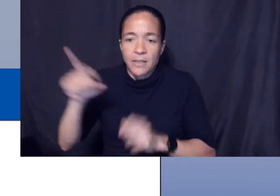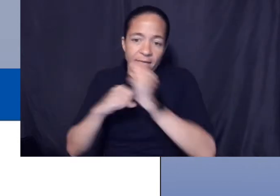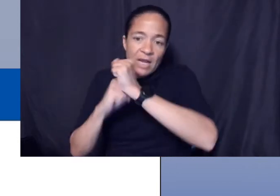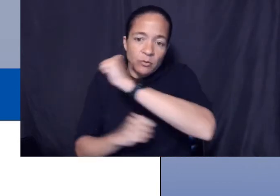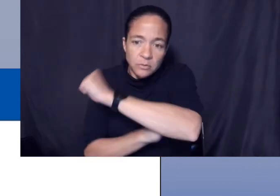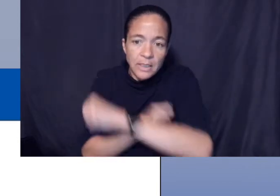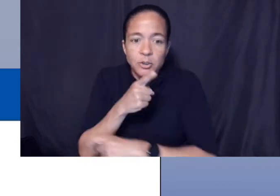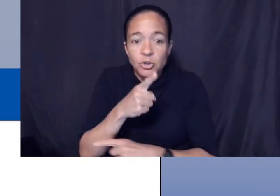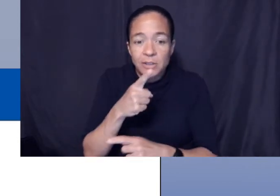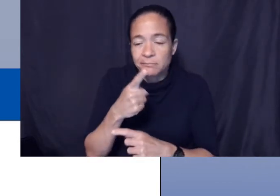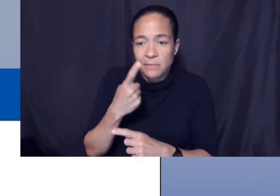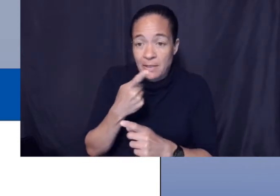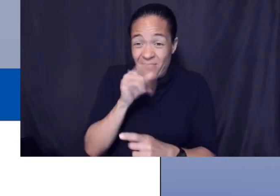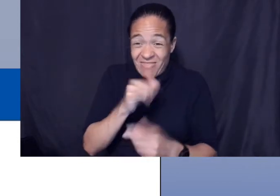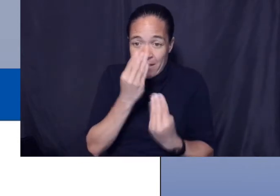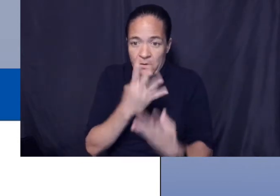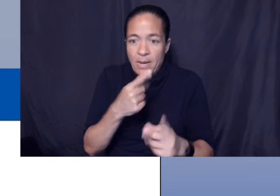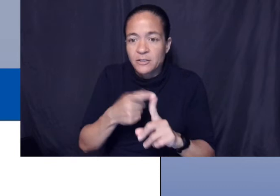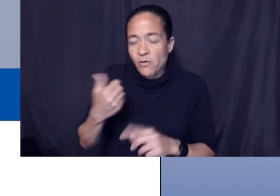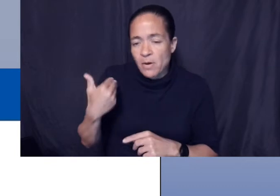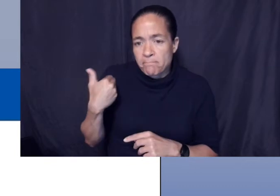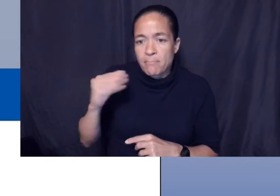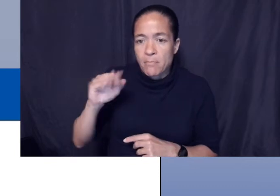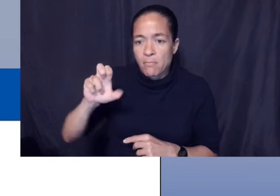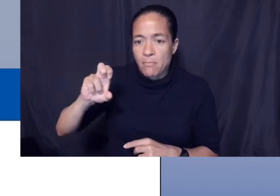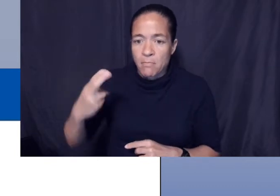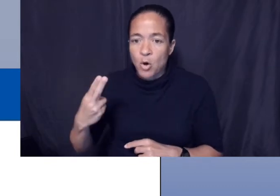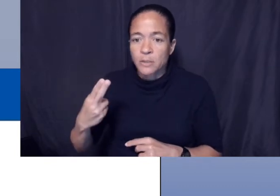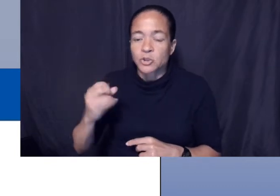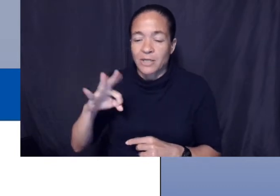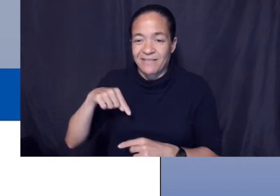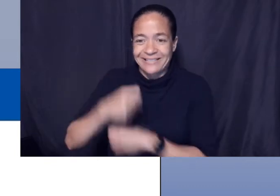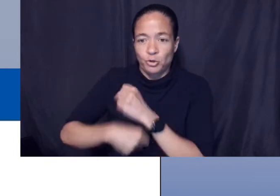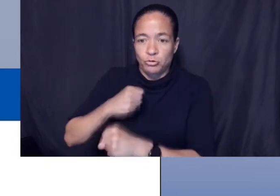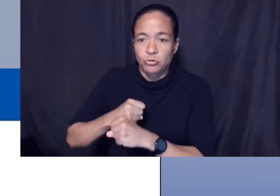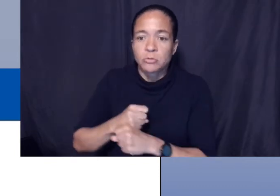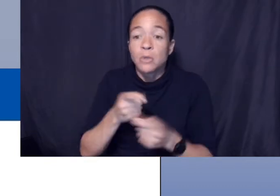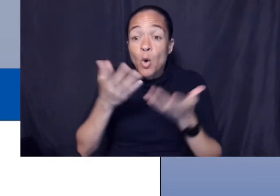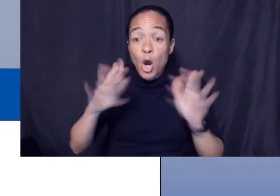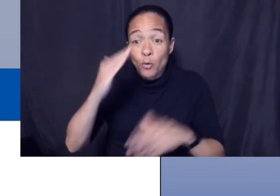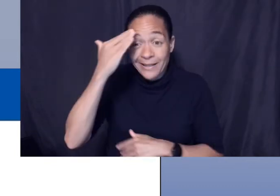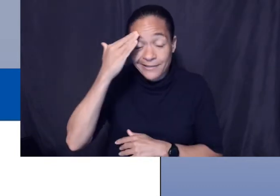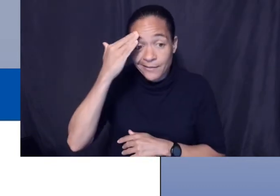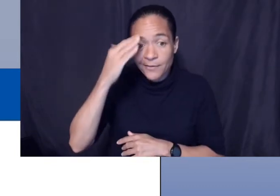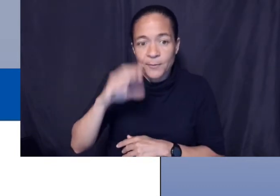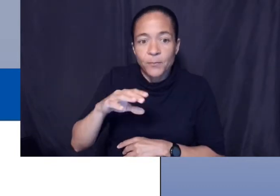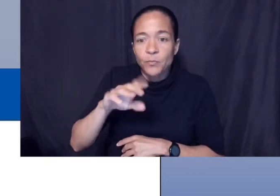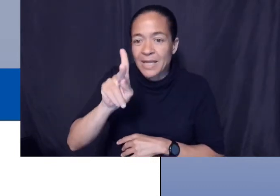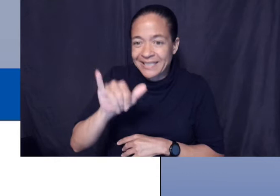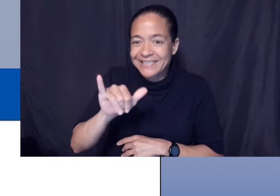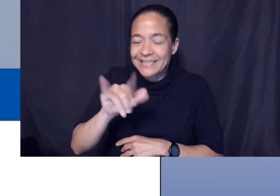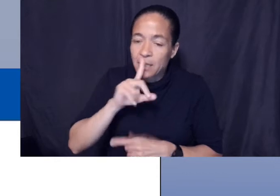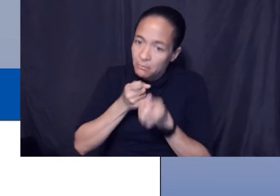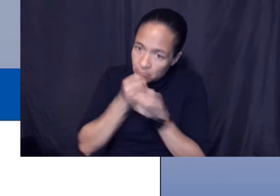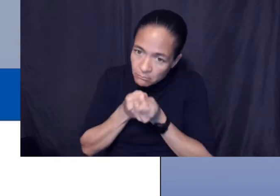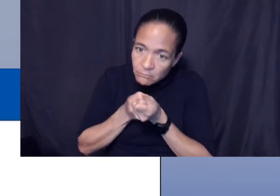latest data is from March of this year. And as you likely know, Kentucky has advocated